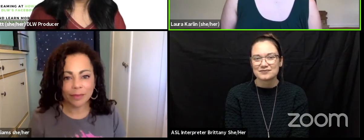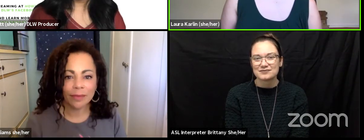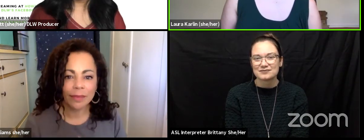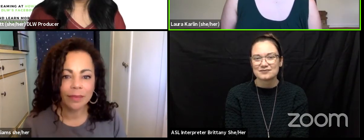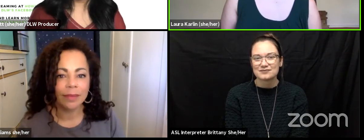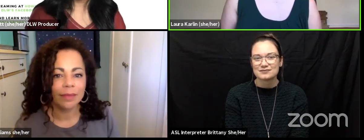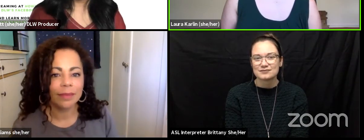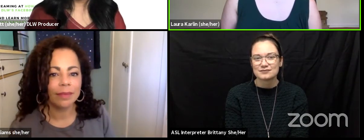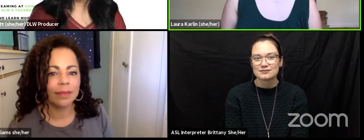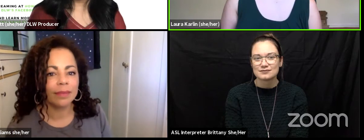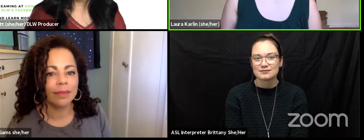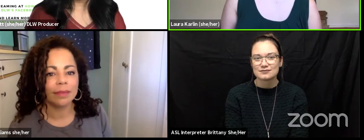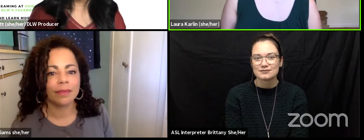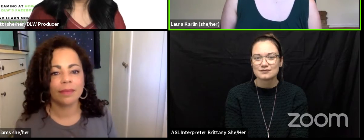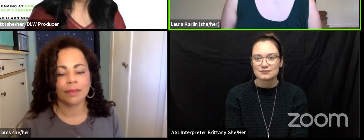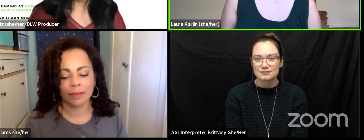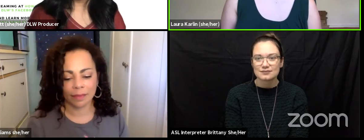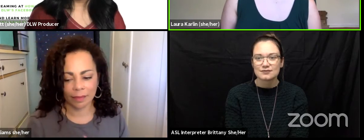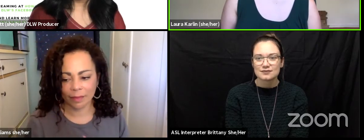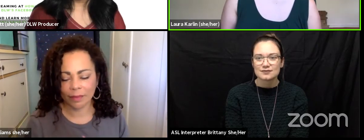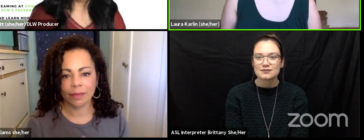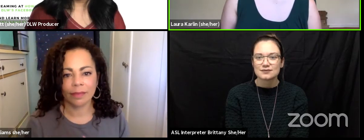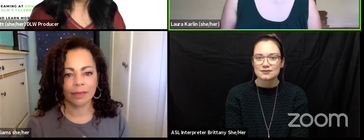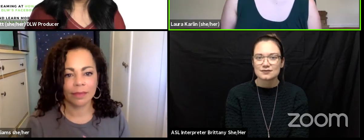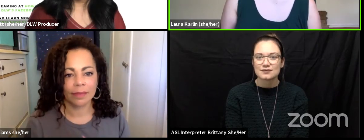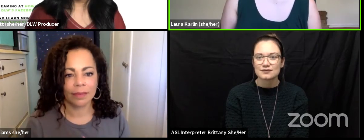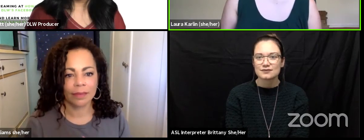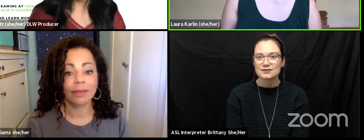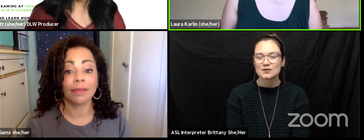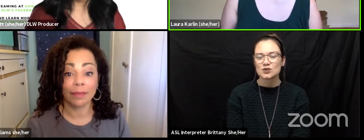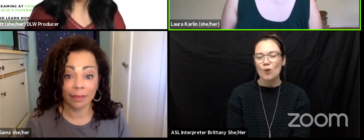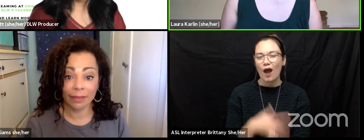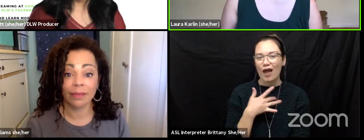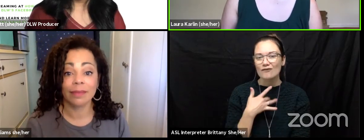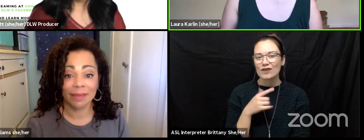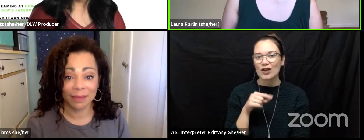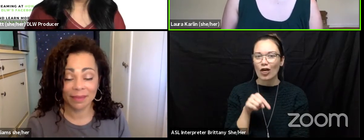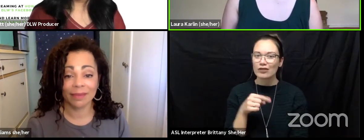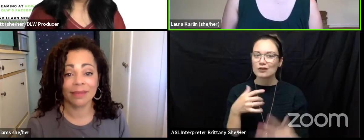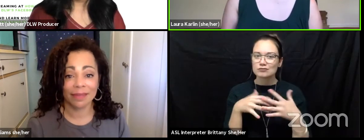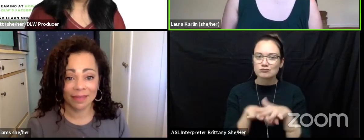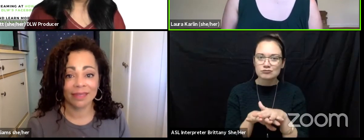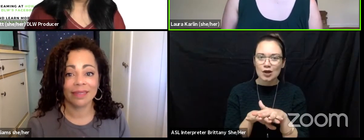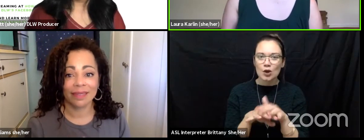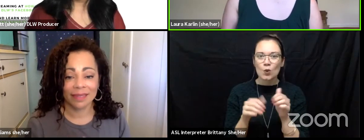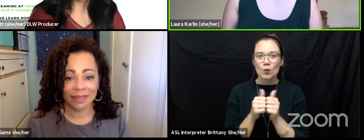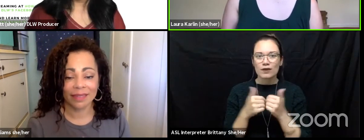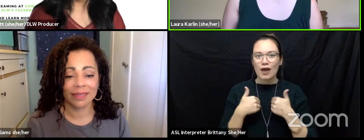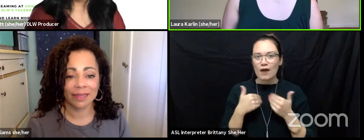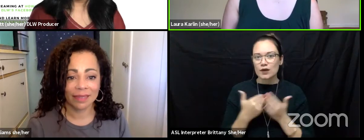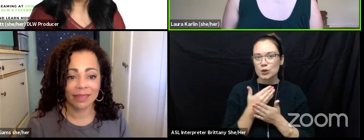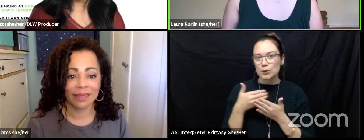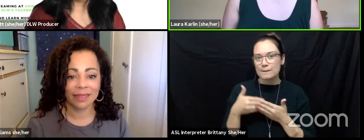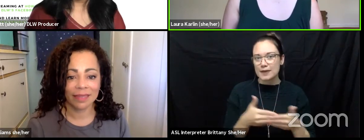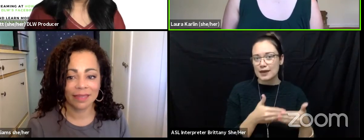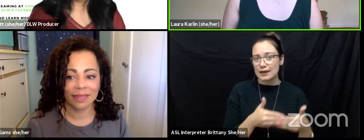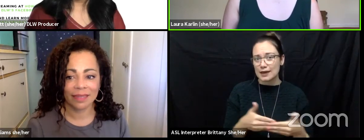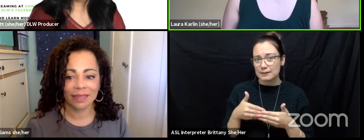This all intersects with having a new baby. Mm-hmm. So I feel like